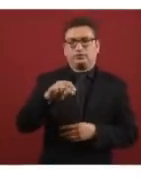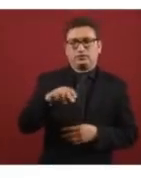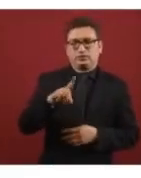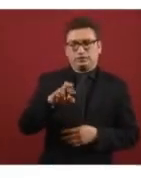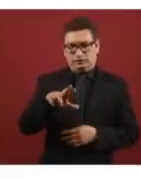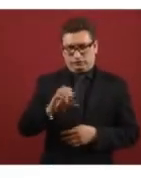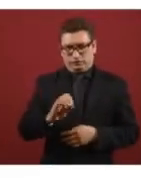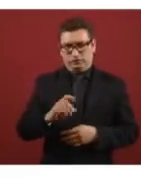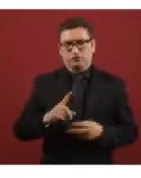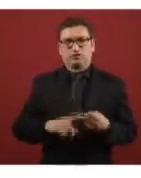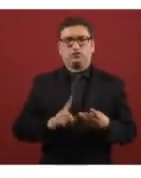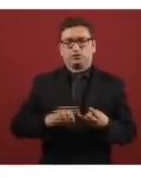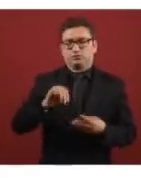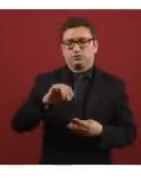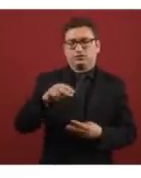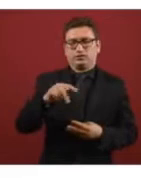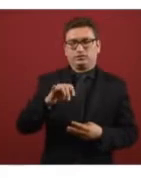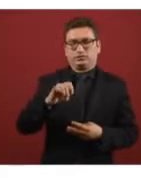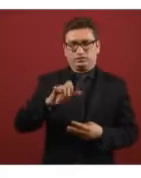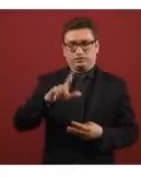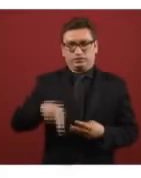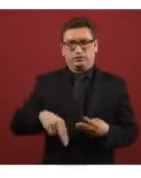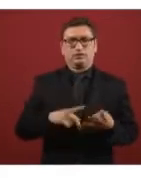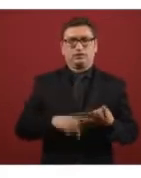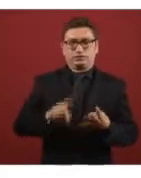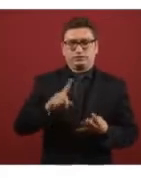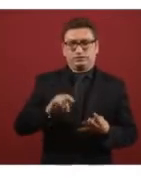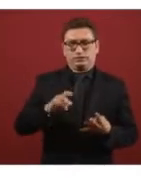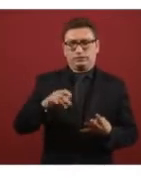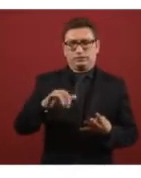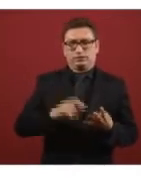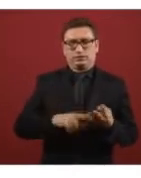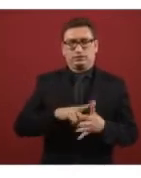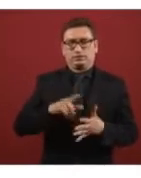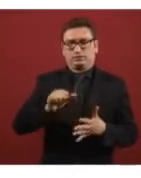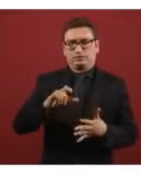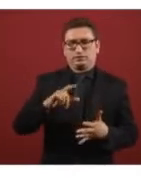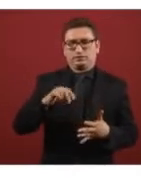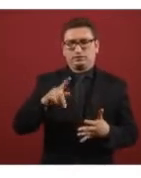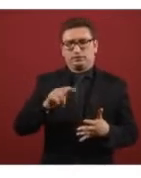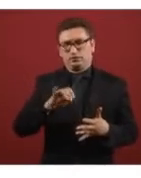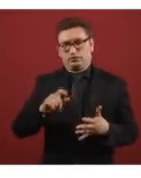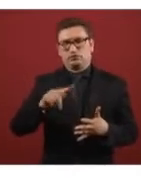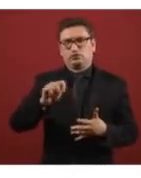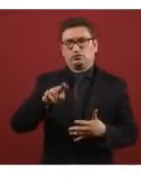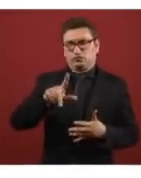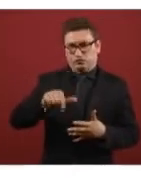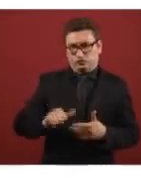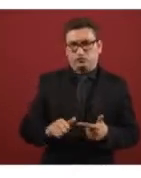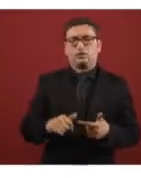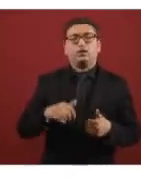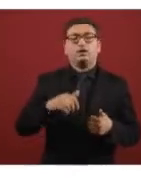And you can see the names, Cadereyta, Madero, Minitlán, Salamanca,